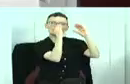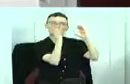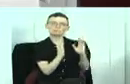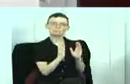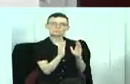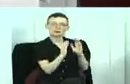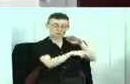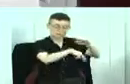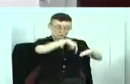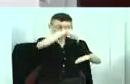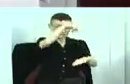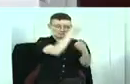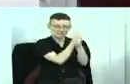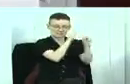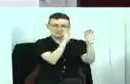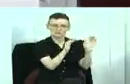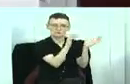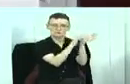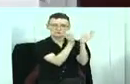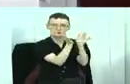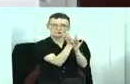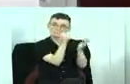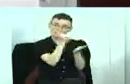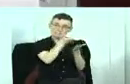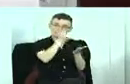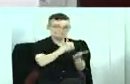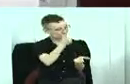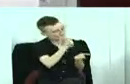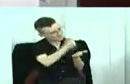Jesus the Christ. Amen. Amen.